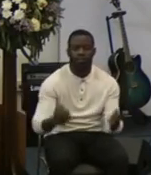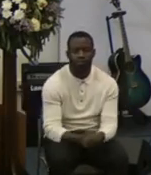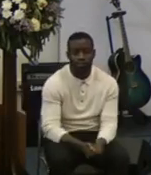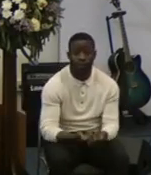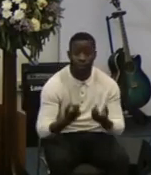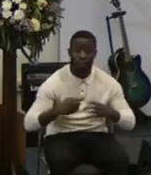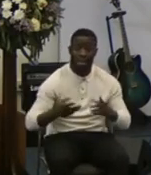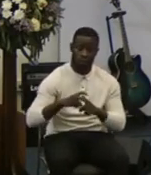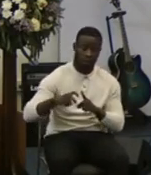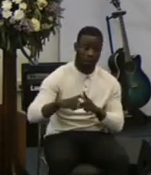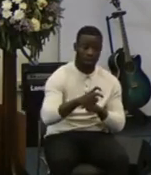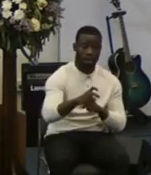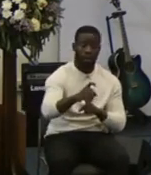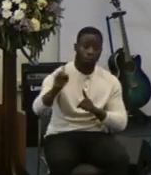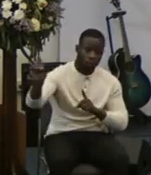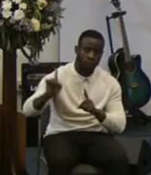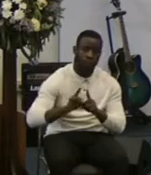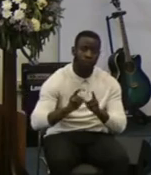As we journey with you